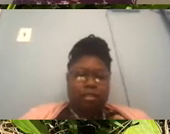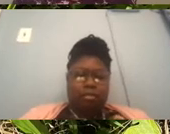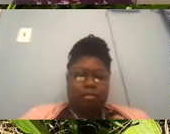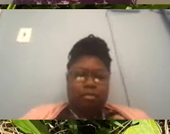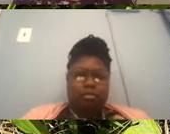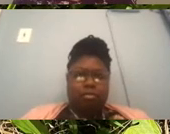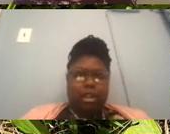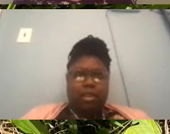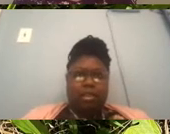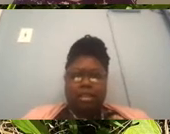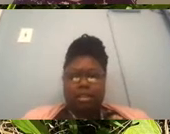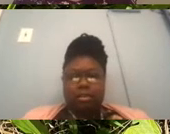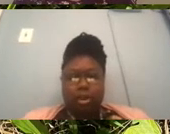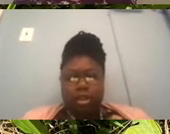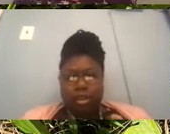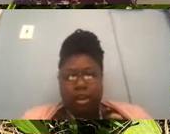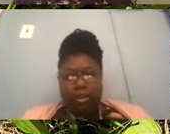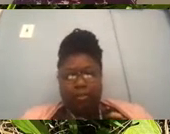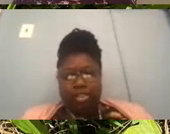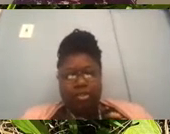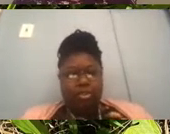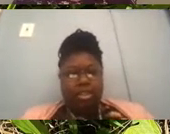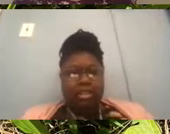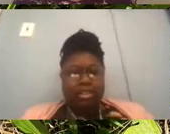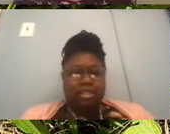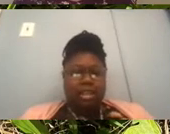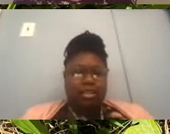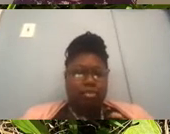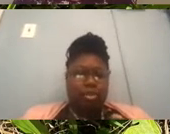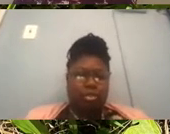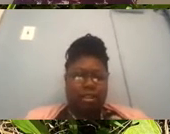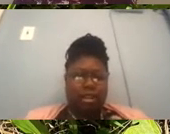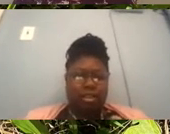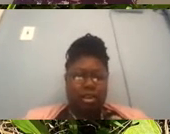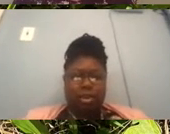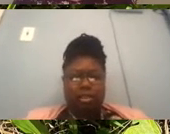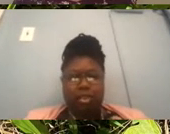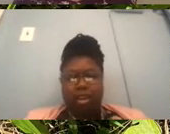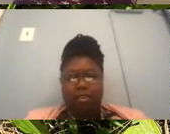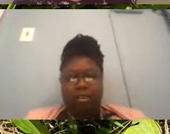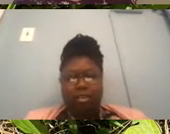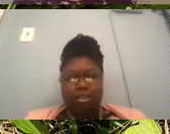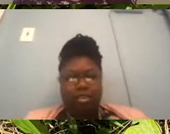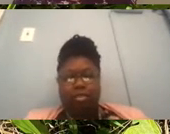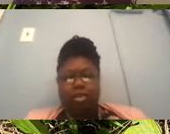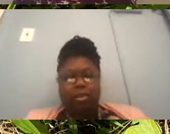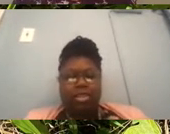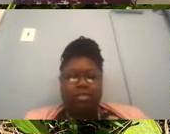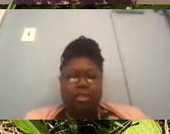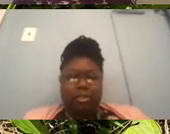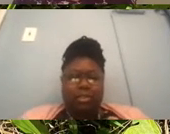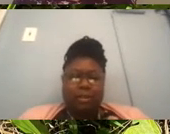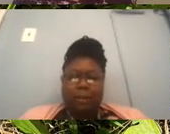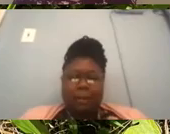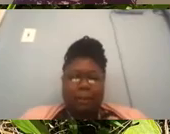our days of working in the garden. So it was really nice to see actual butterflies like coming and flying around us. So these are a few images